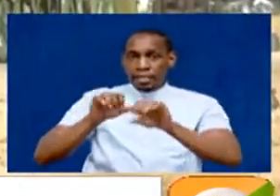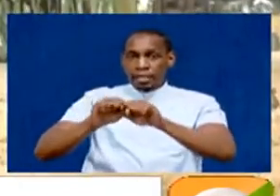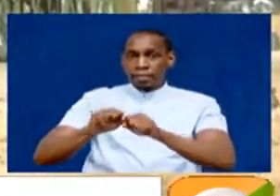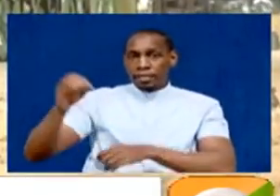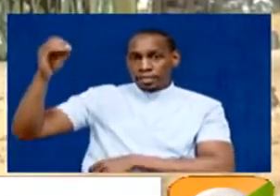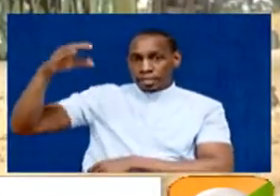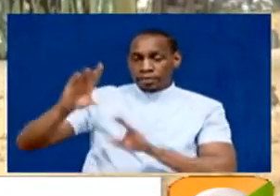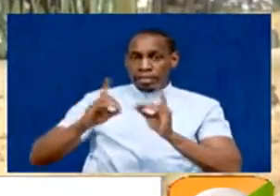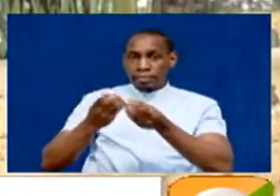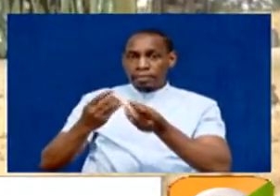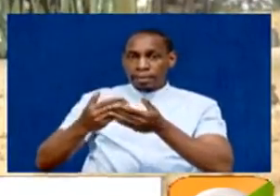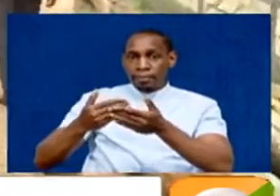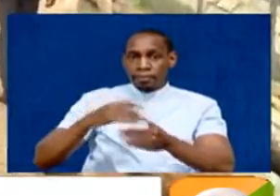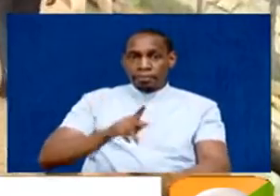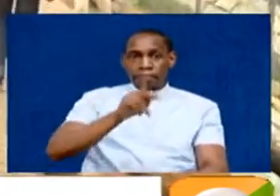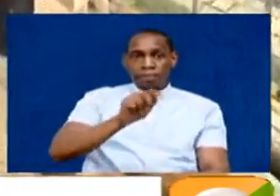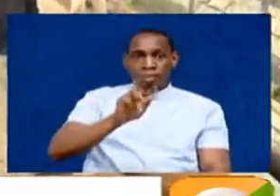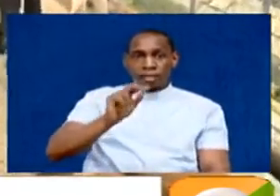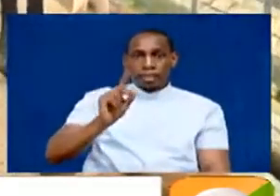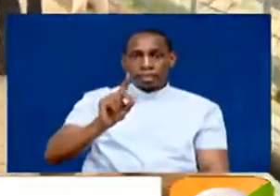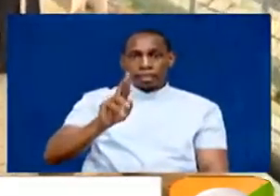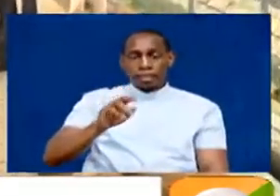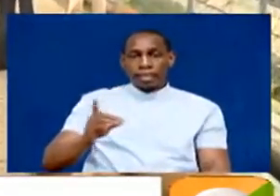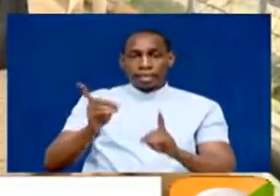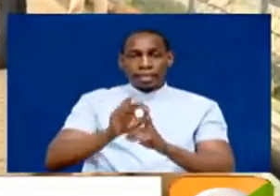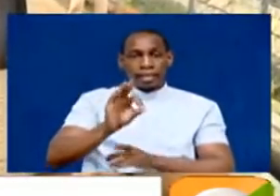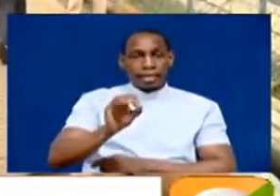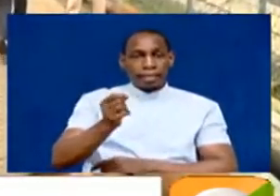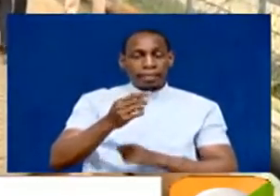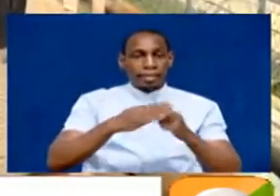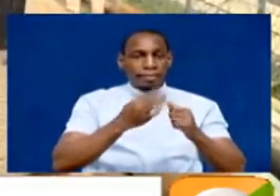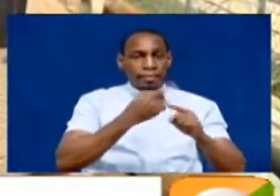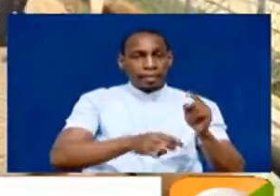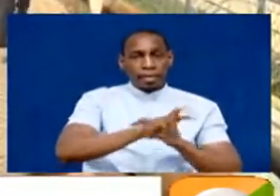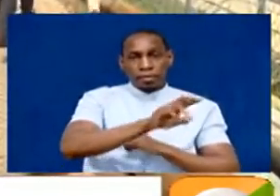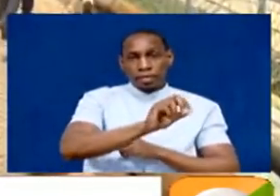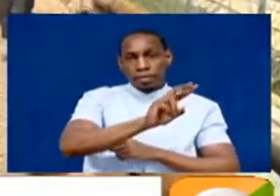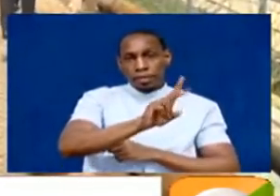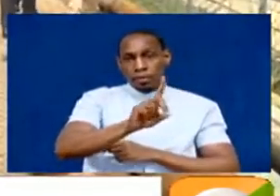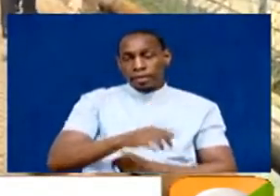energy docket from Charles Keter on the 30th of September this year.